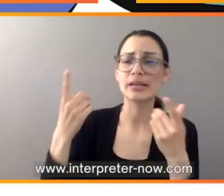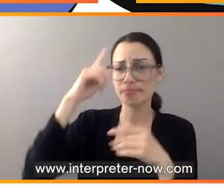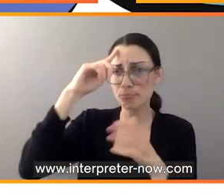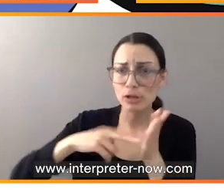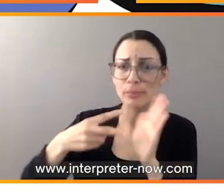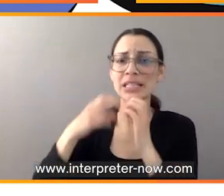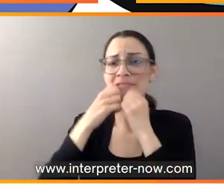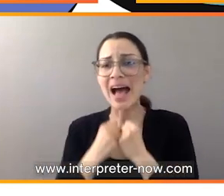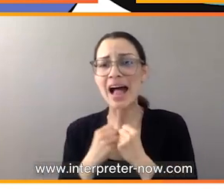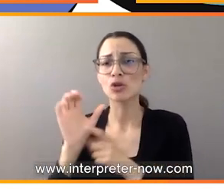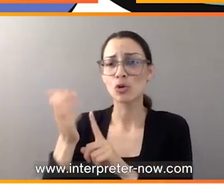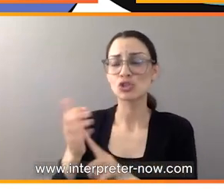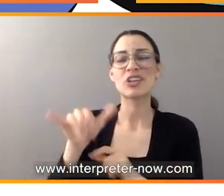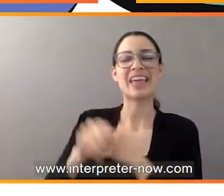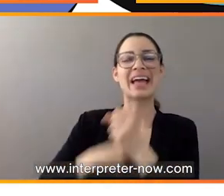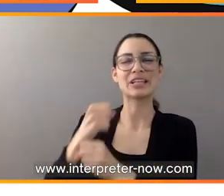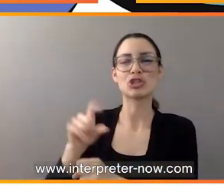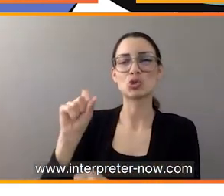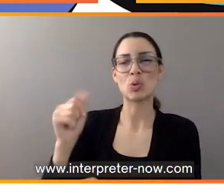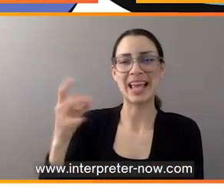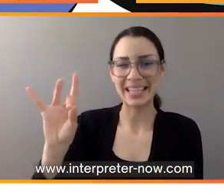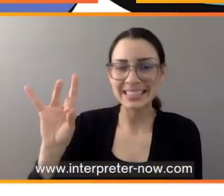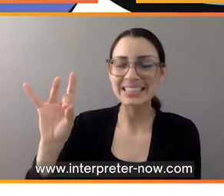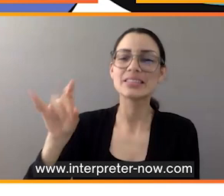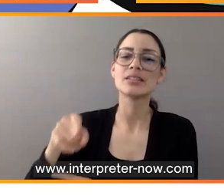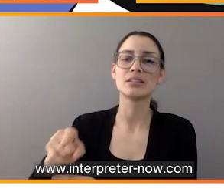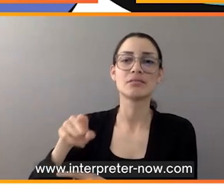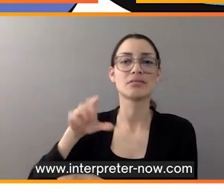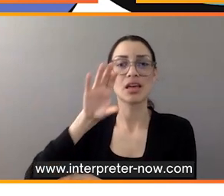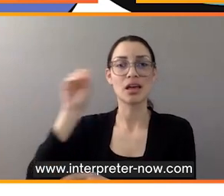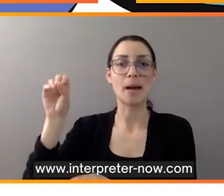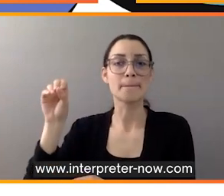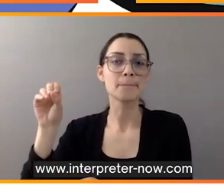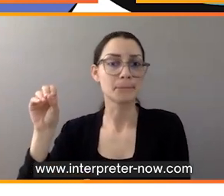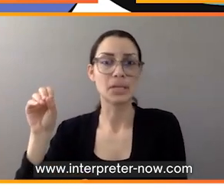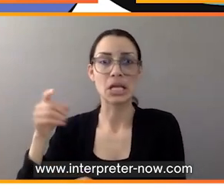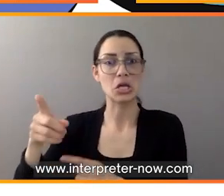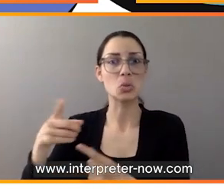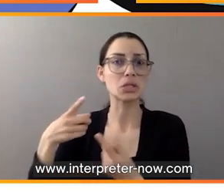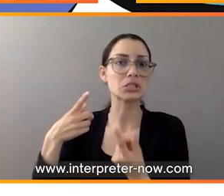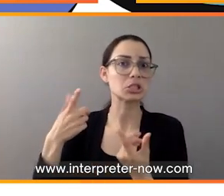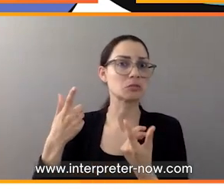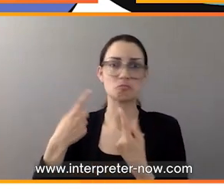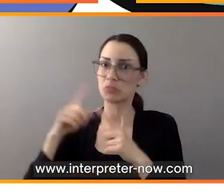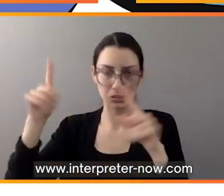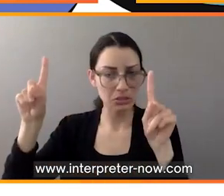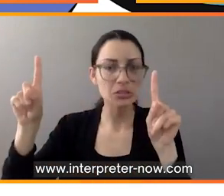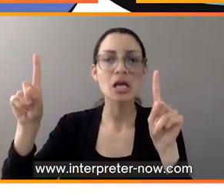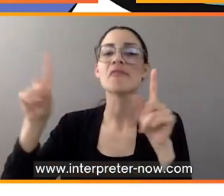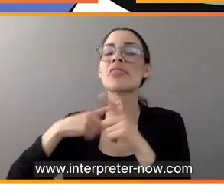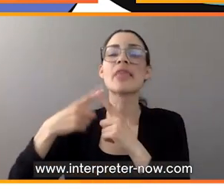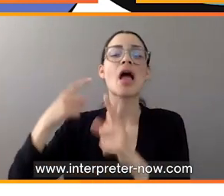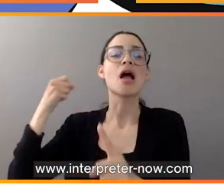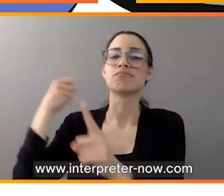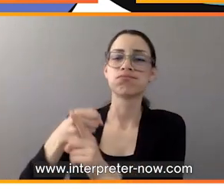on purpose, values, and culture. You know, that was 2018, 2019, we hit our stride, and you know, the company